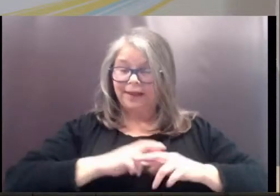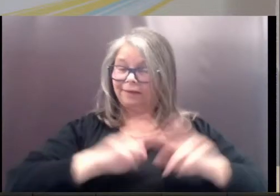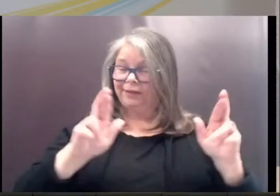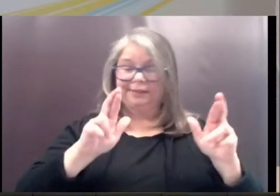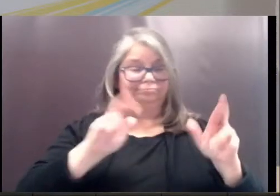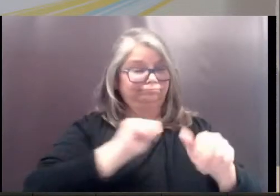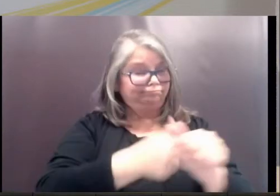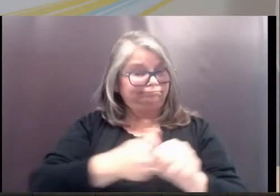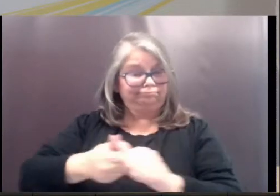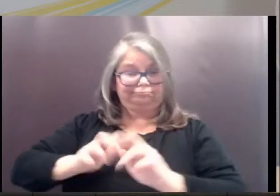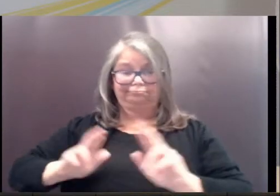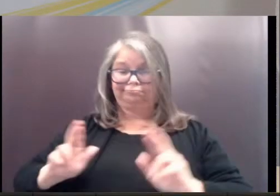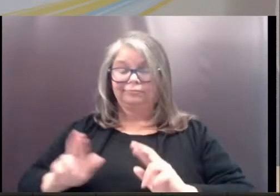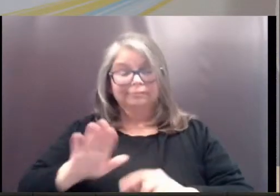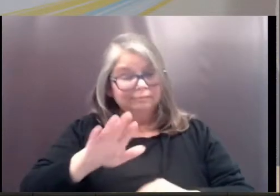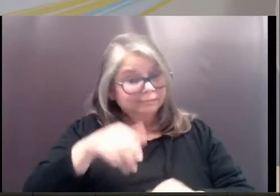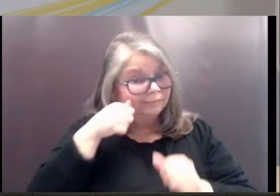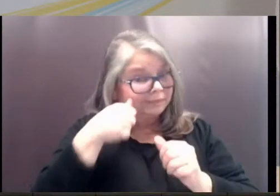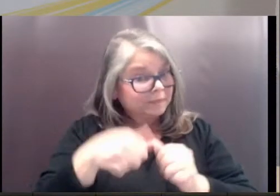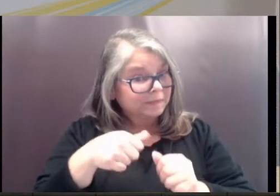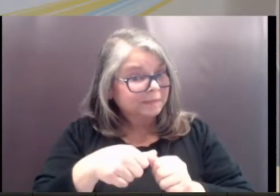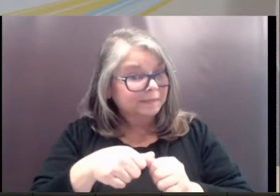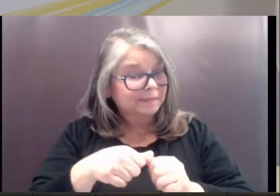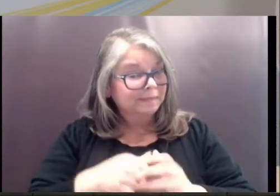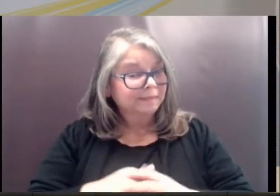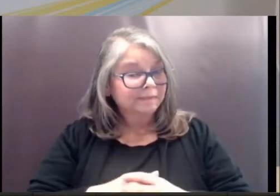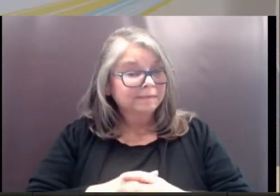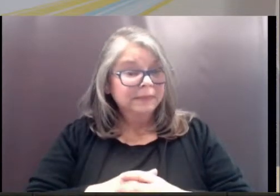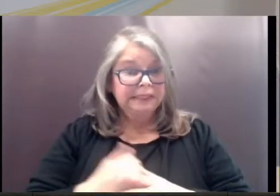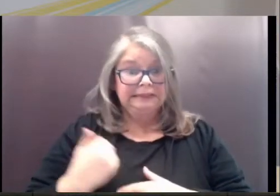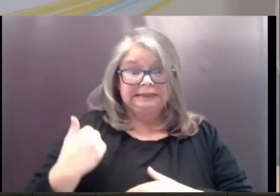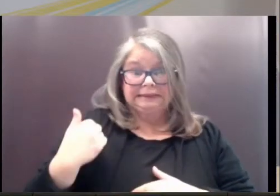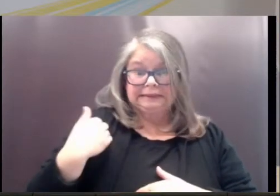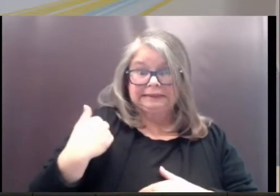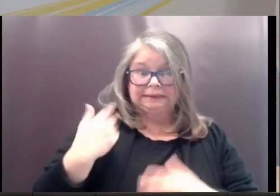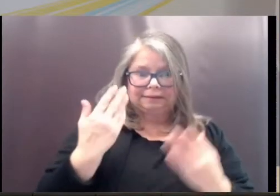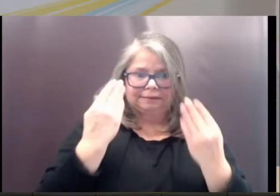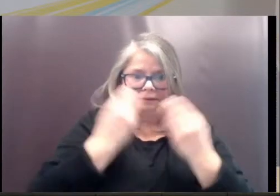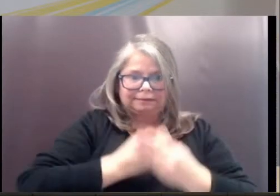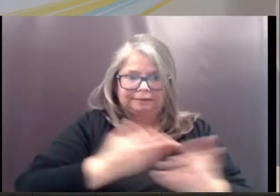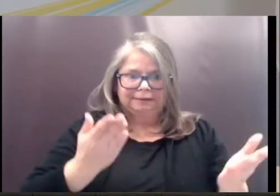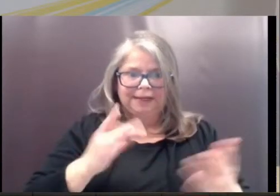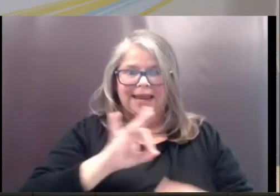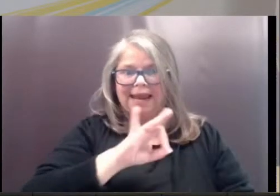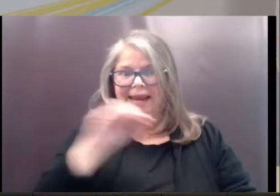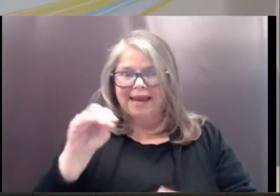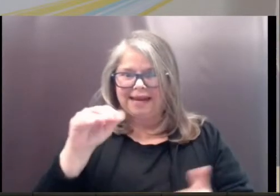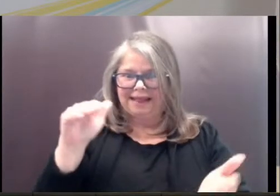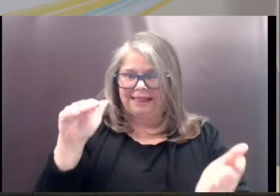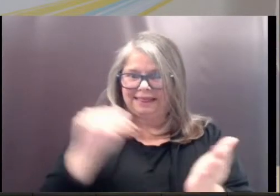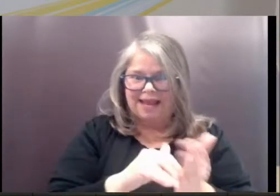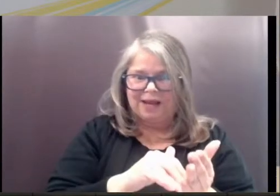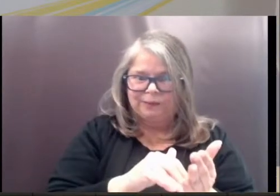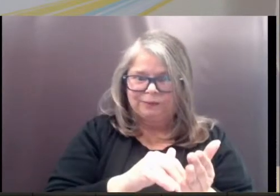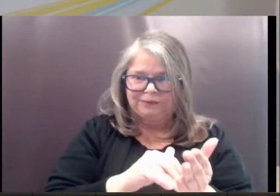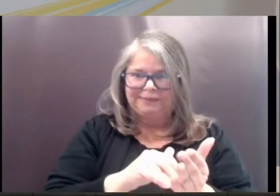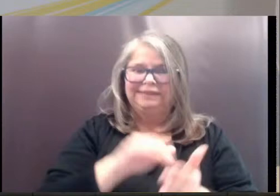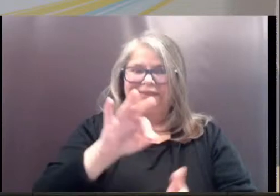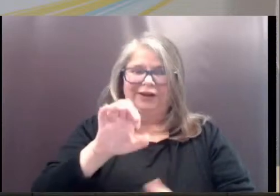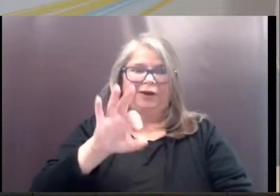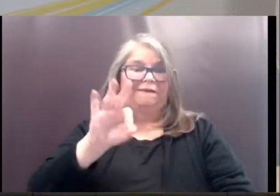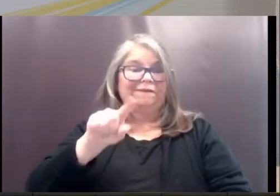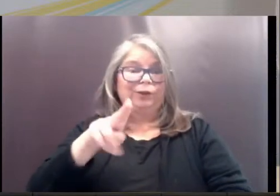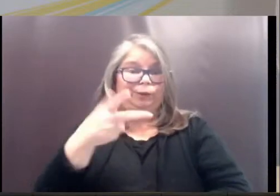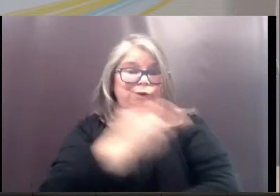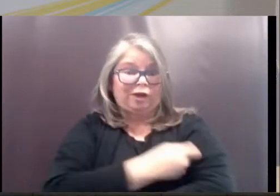just have administered close to 80,000 doses of influenza vaccine in the last 2 or 3 months,